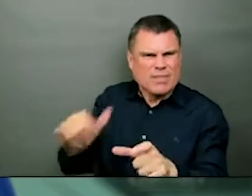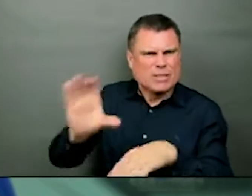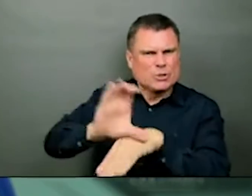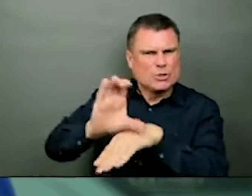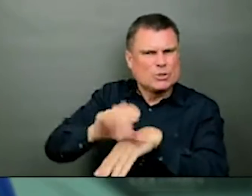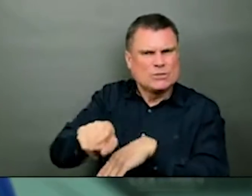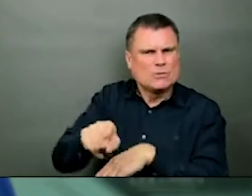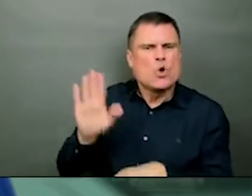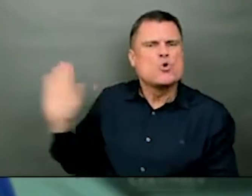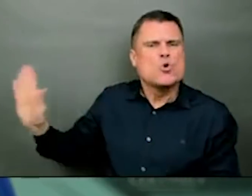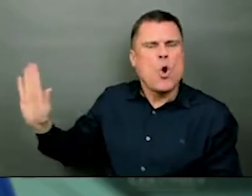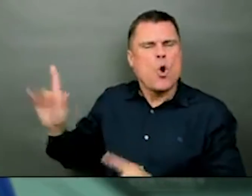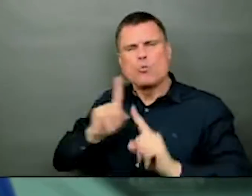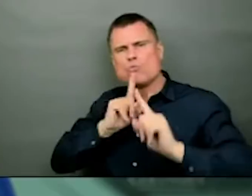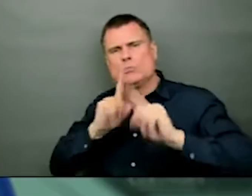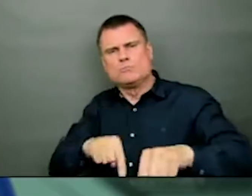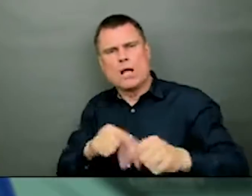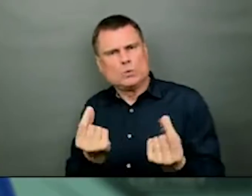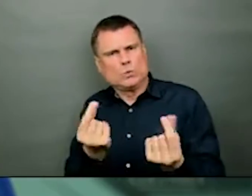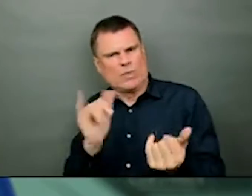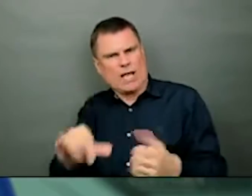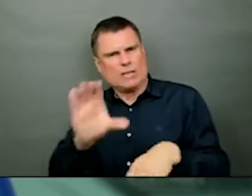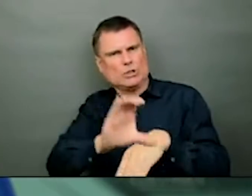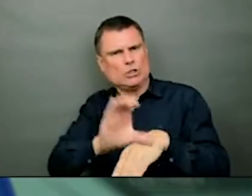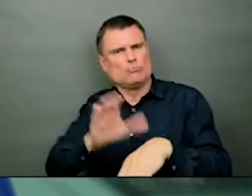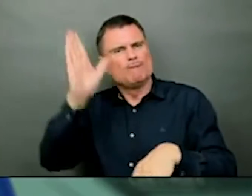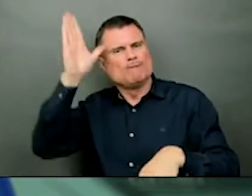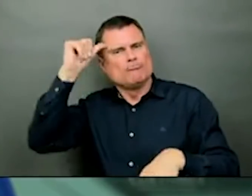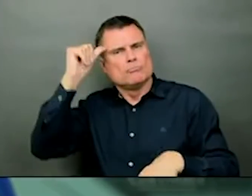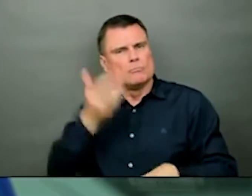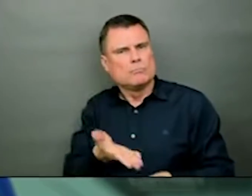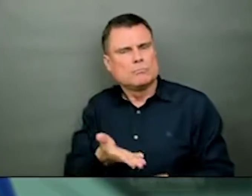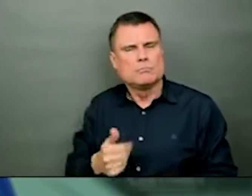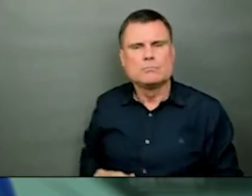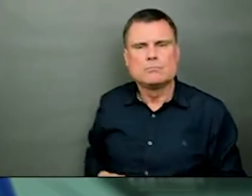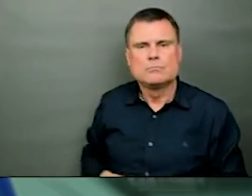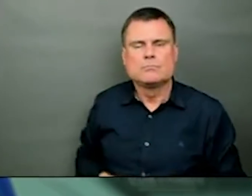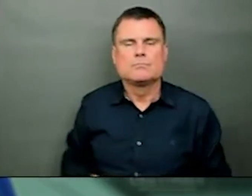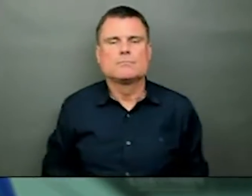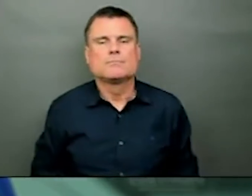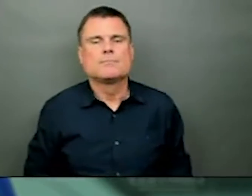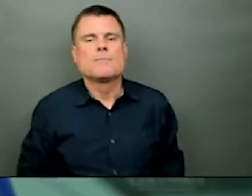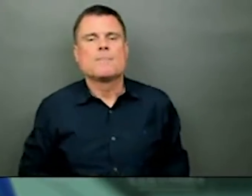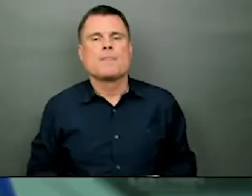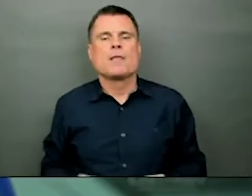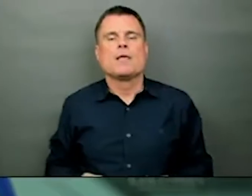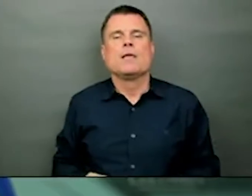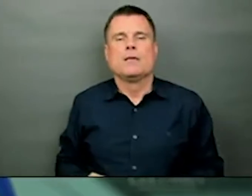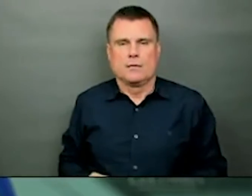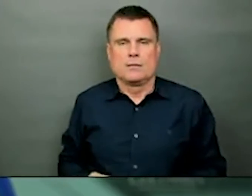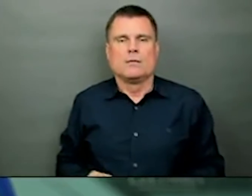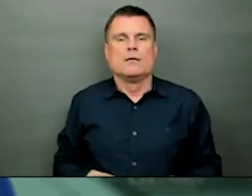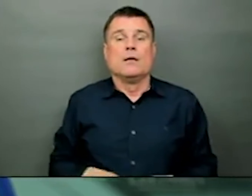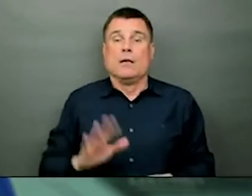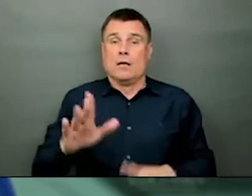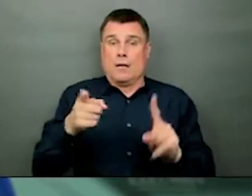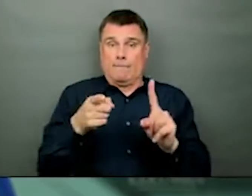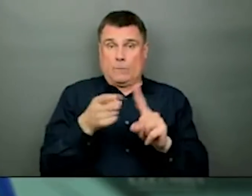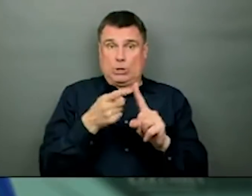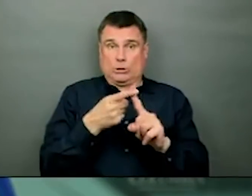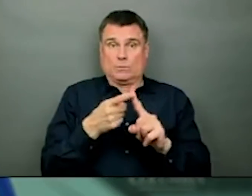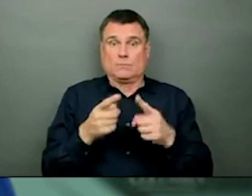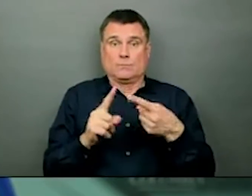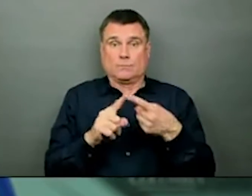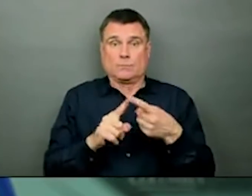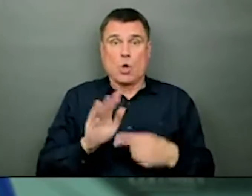I think first of all, I would say on the second dose that we continue to provide second doses. So you